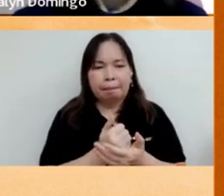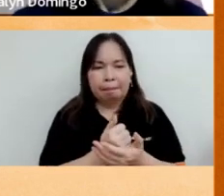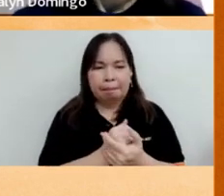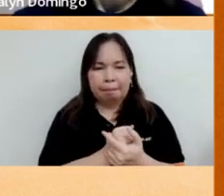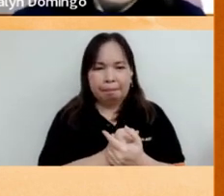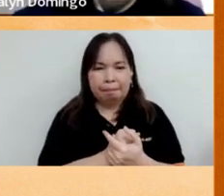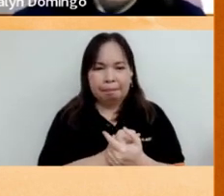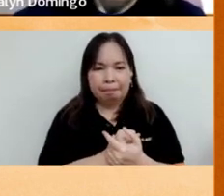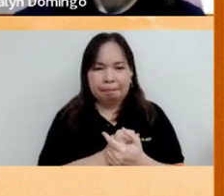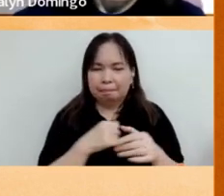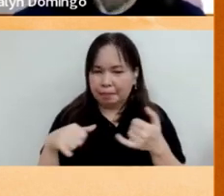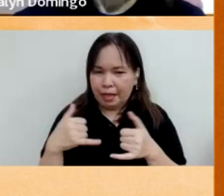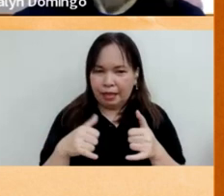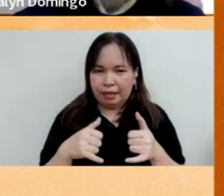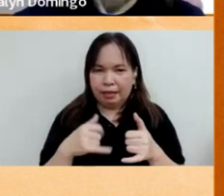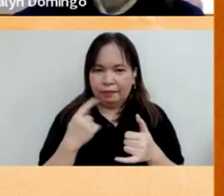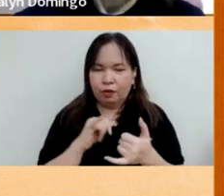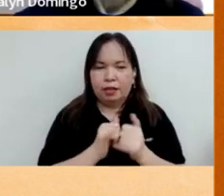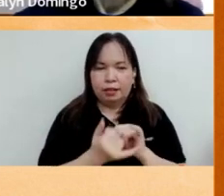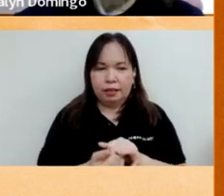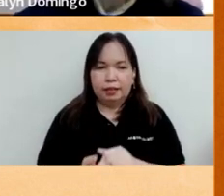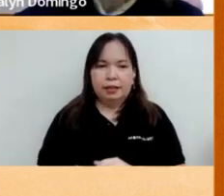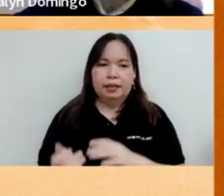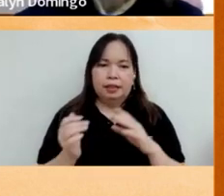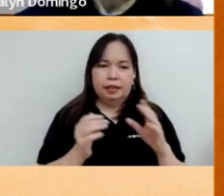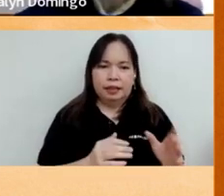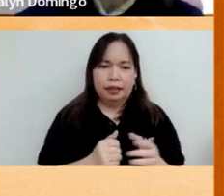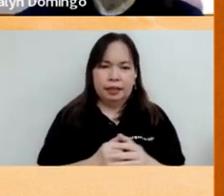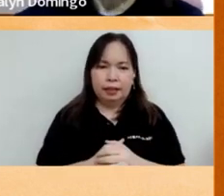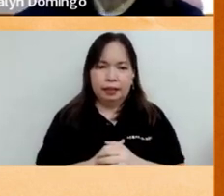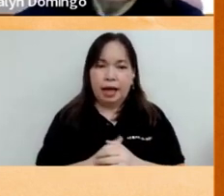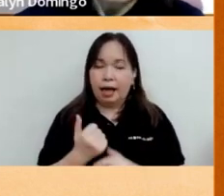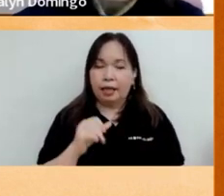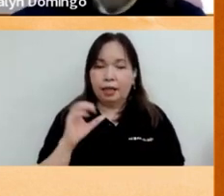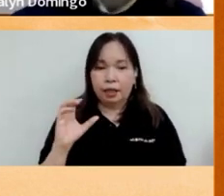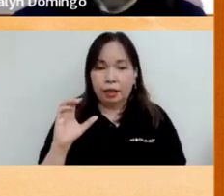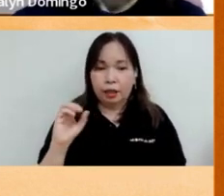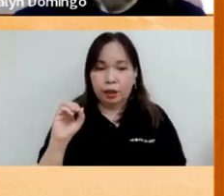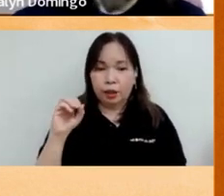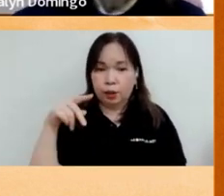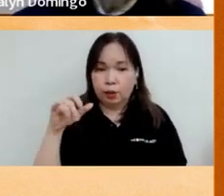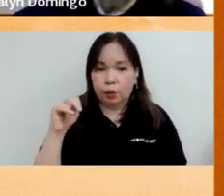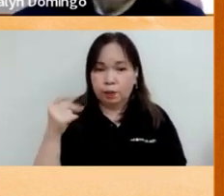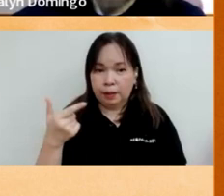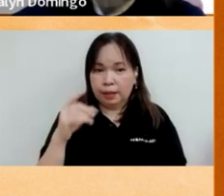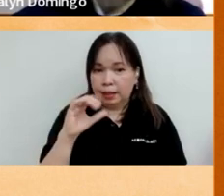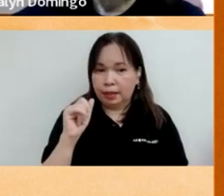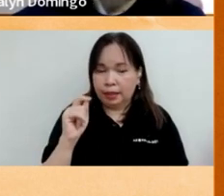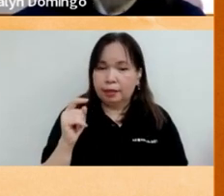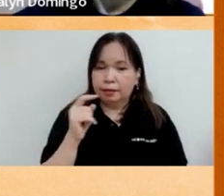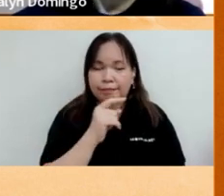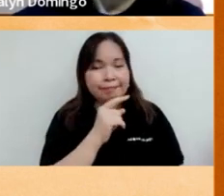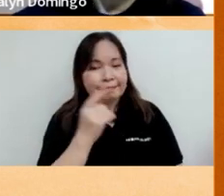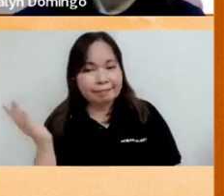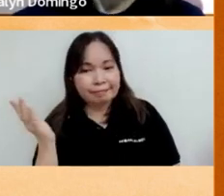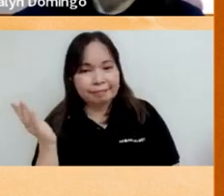For older children, Coping Cat is a CBT-based manualized program specifically developed to